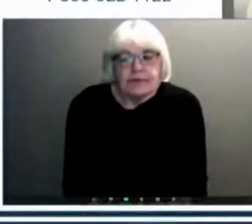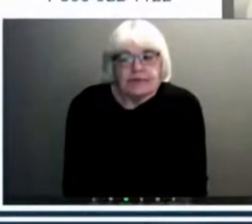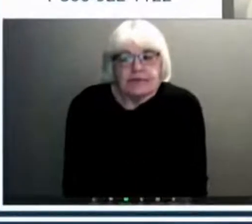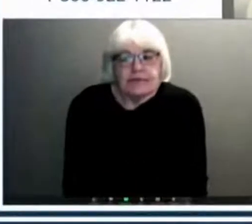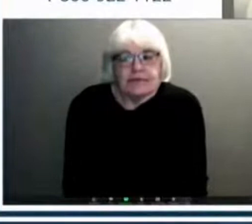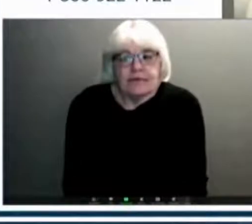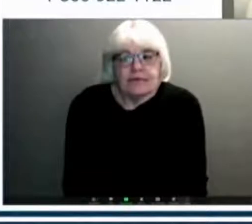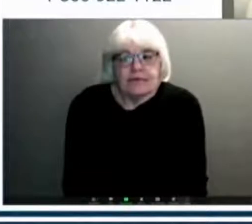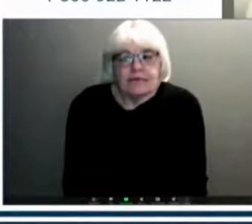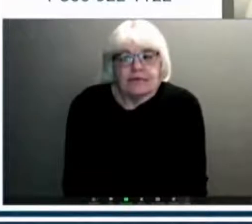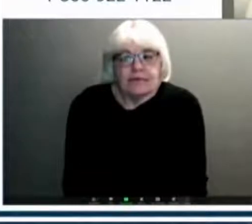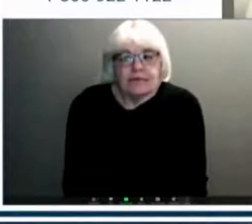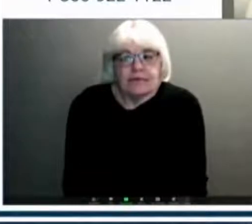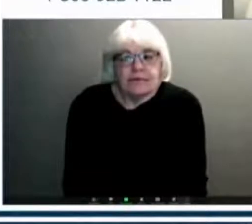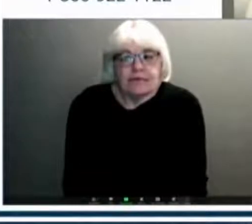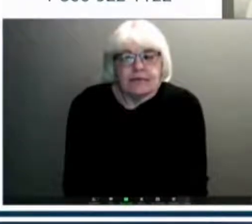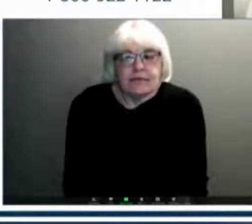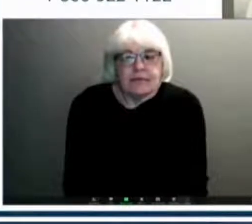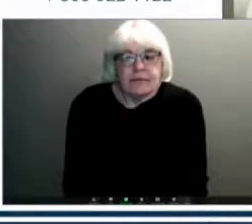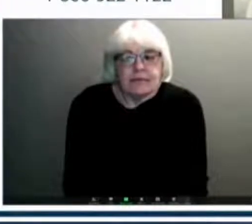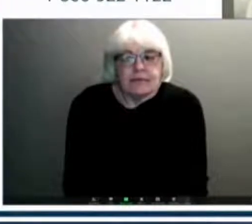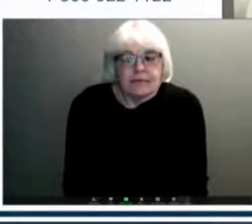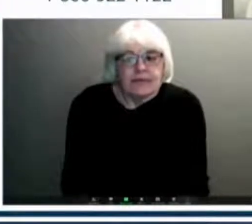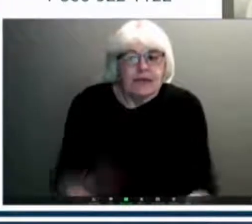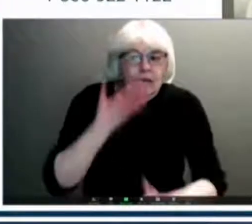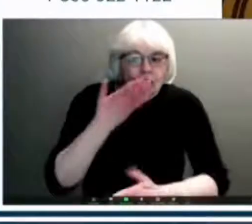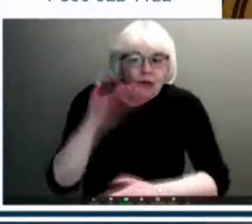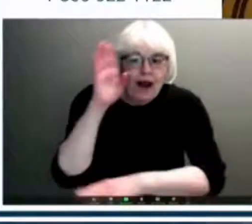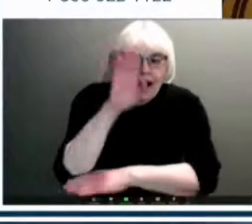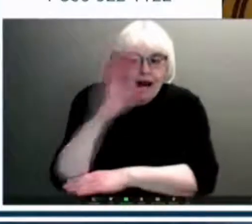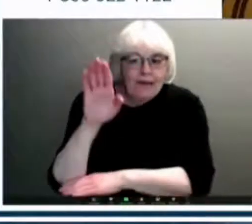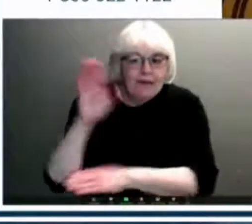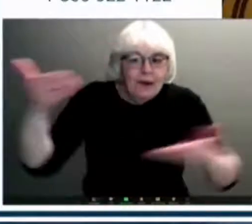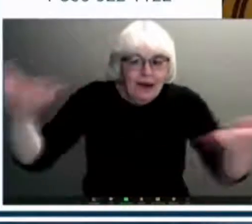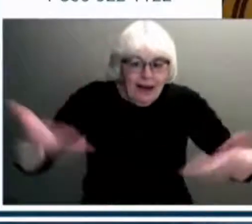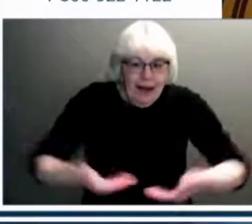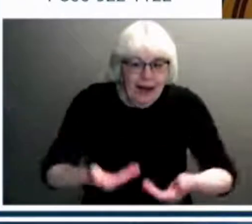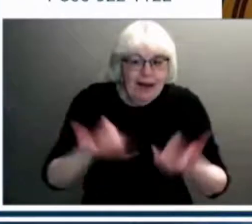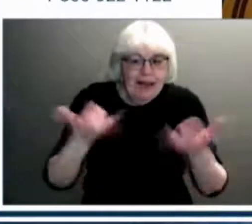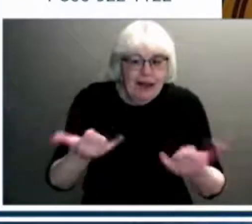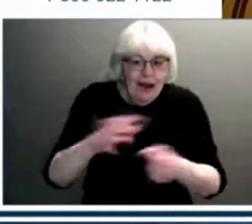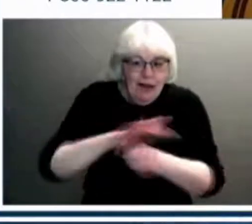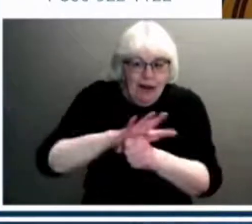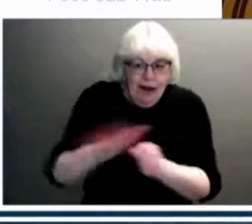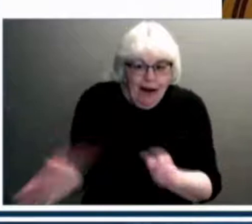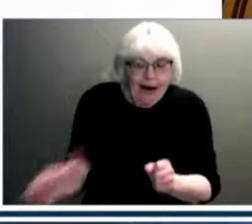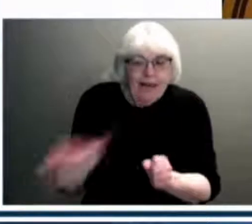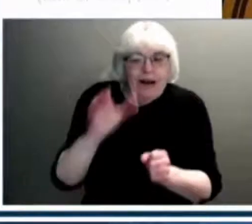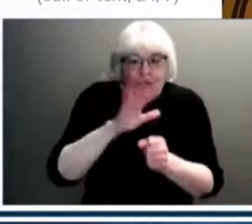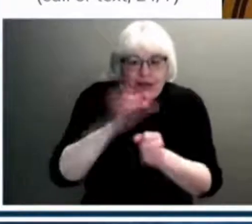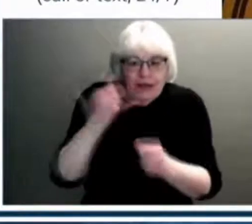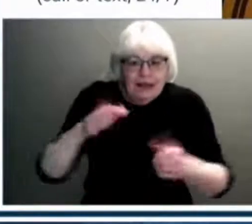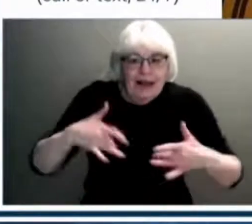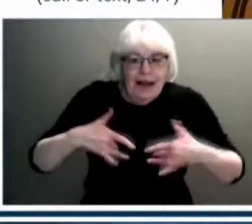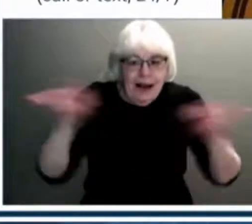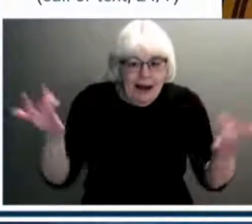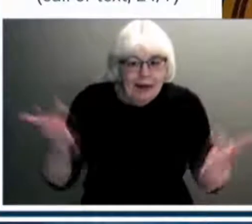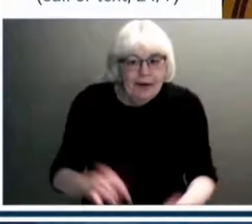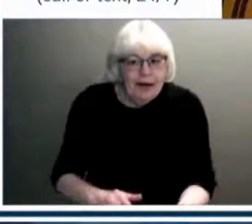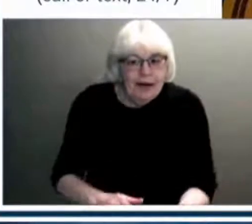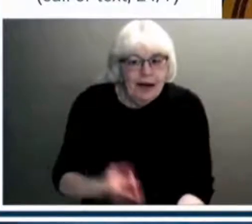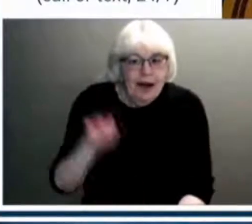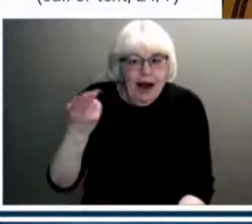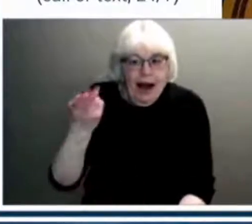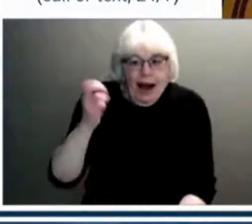Good afternoon and welcome to today's COVID-19 update. I'm Heather Fairbairn and I'll be your moderator today. Before we begin, allow me